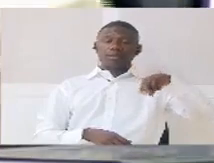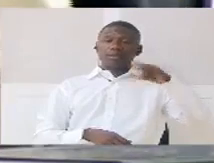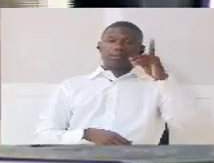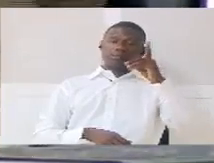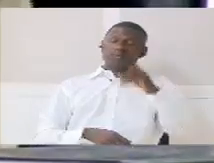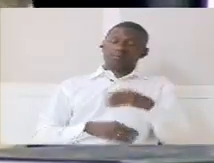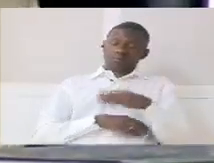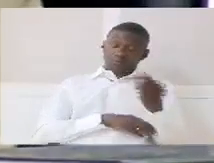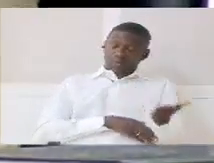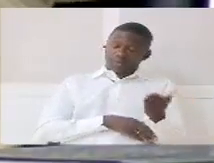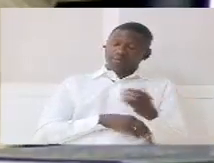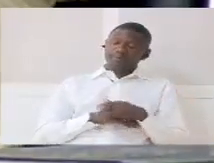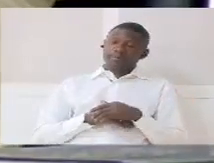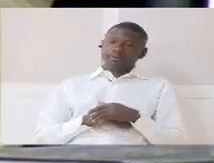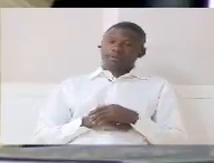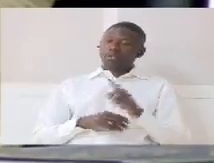cells.